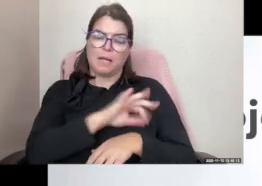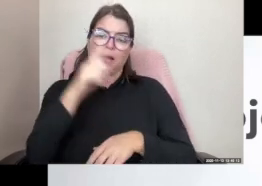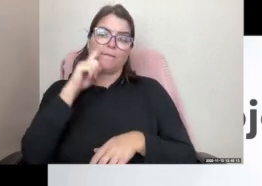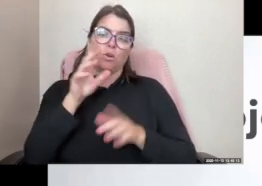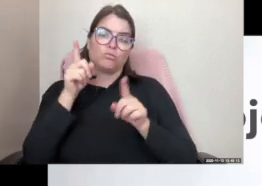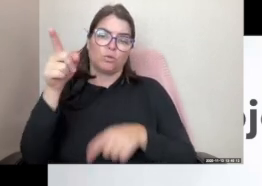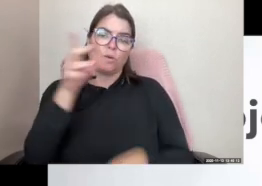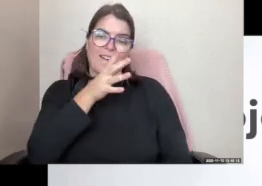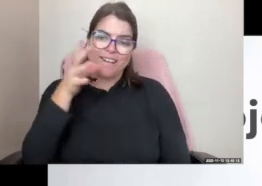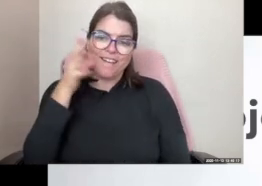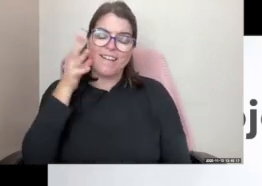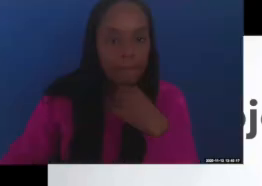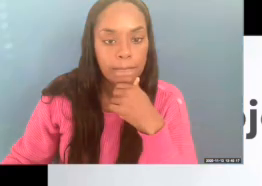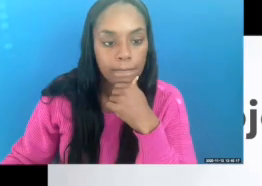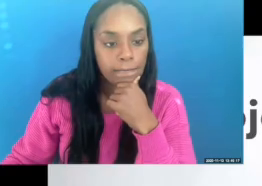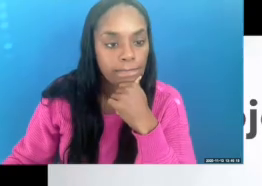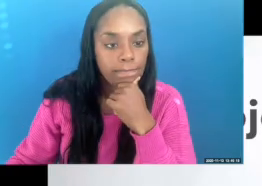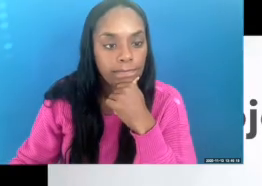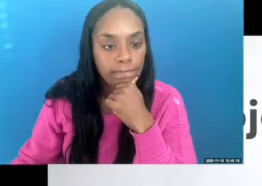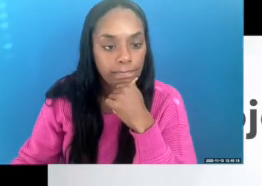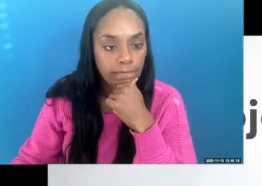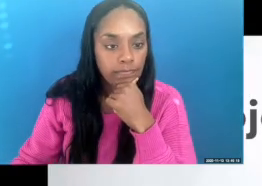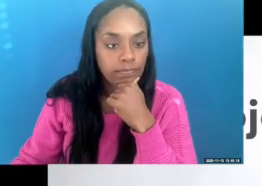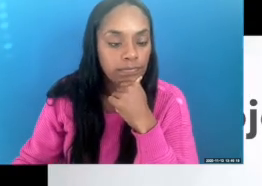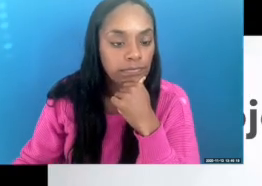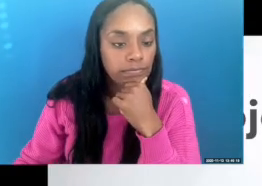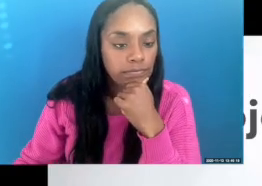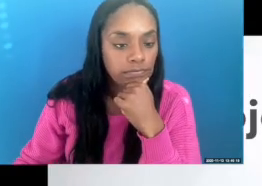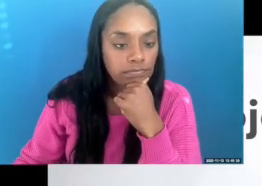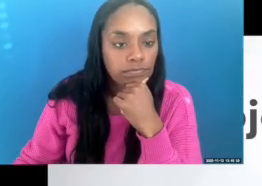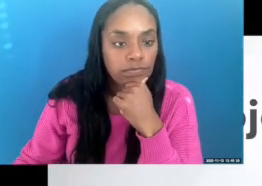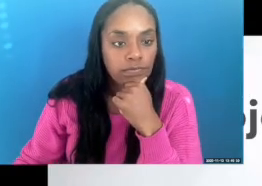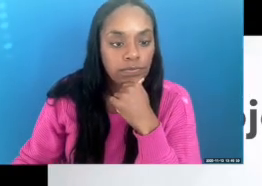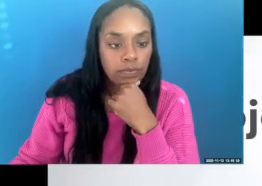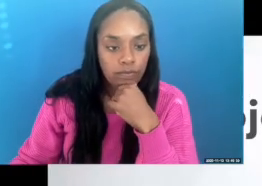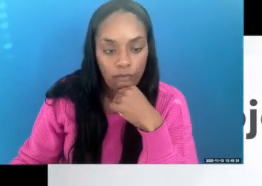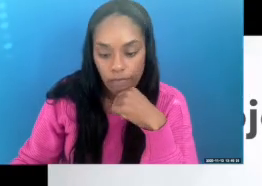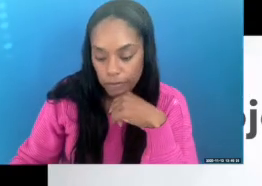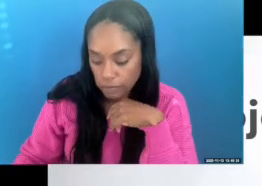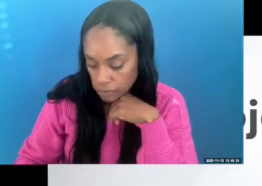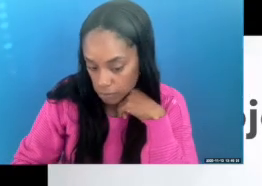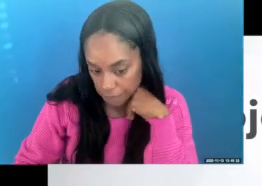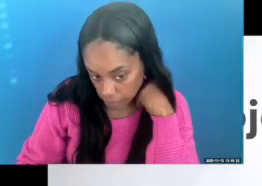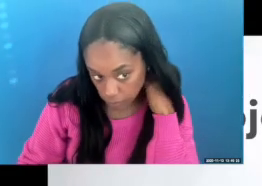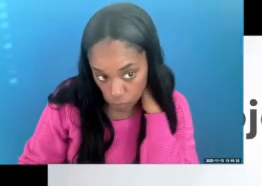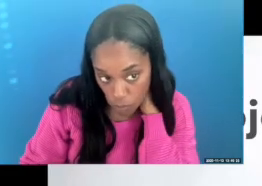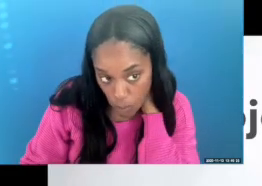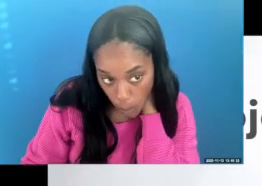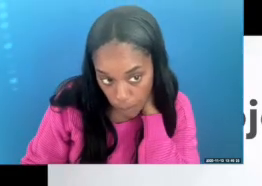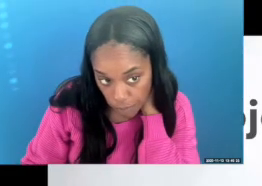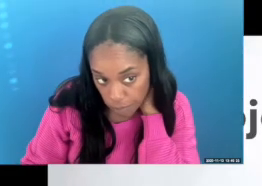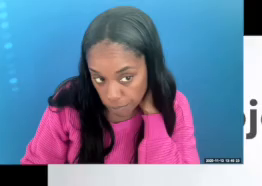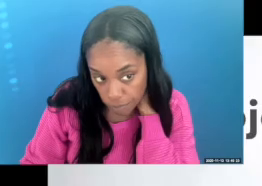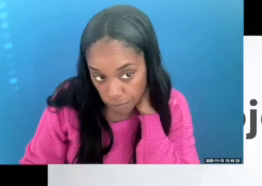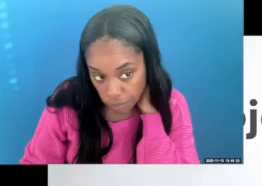bus deployment statewide. $200 million for Farmer. This program provides direct emission reductions benefits in rural ag communities